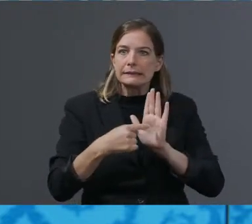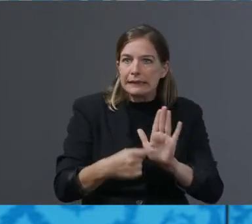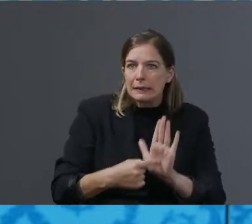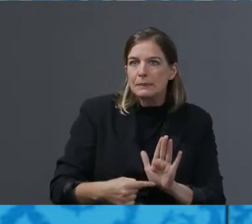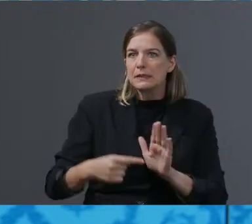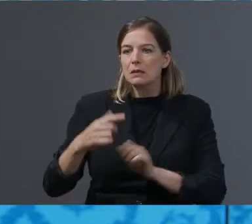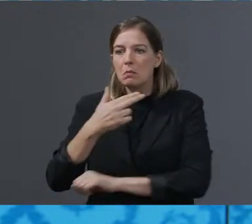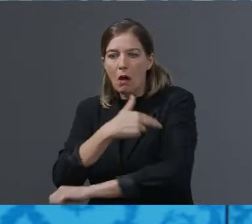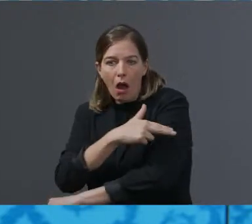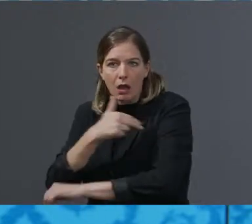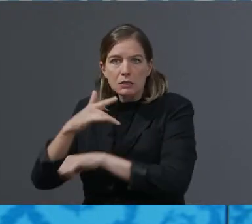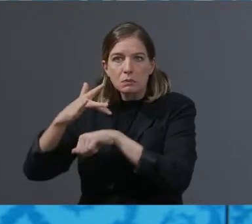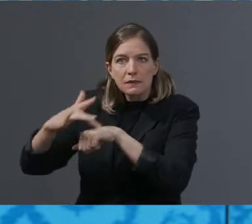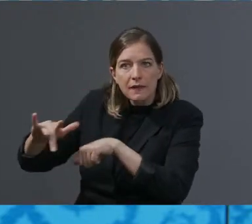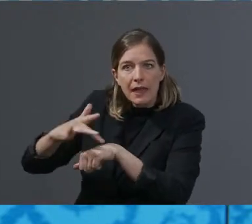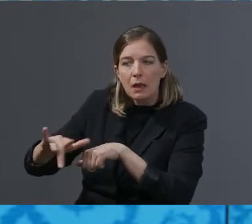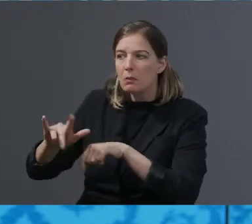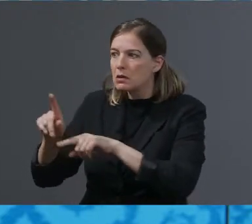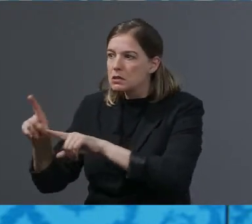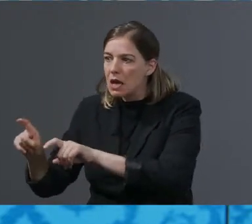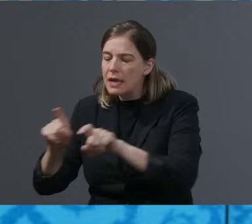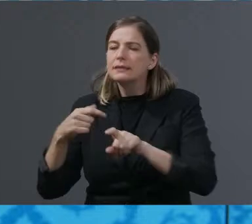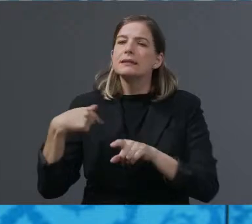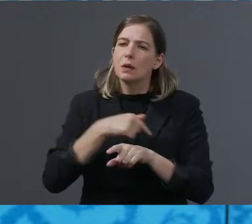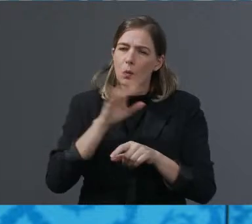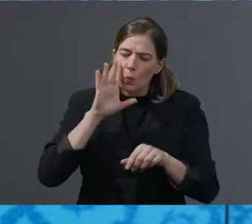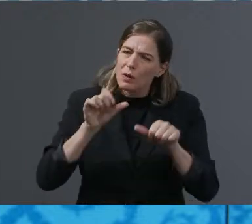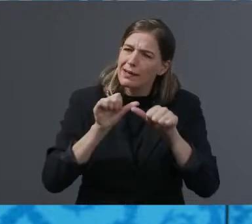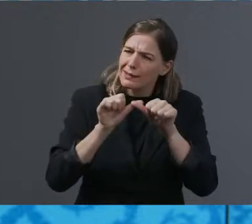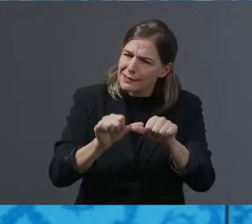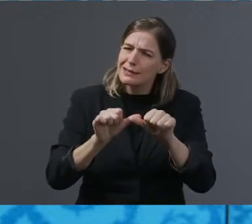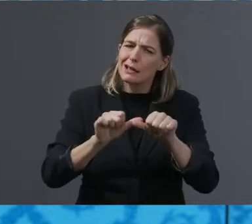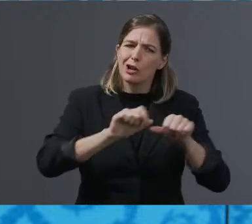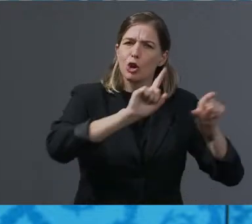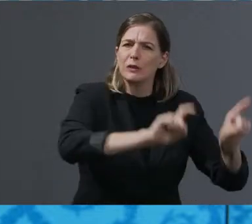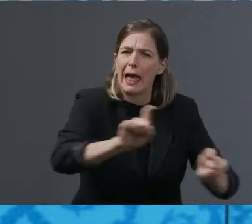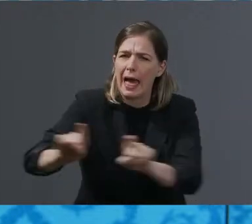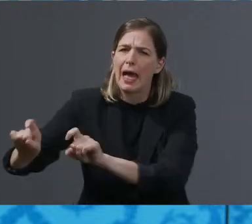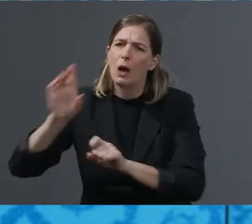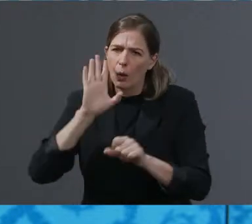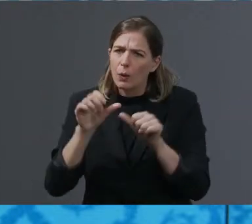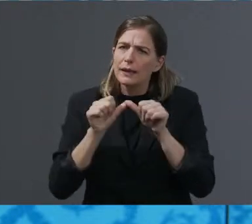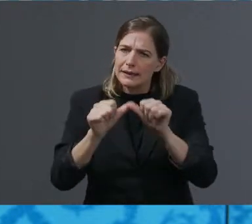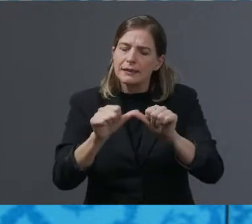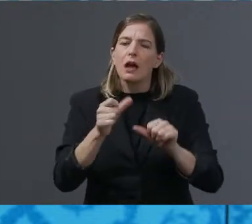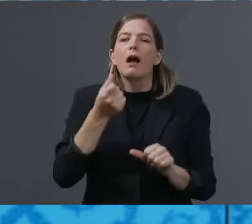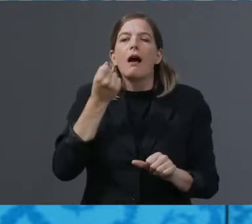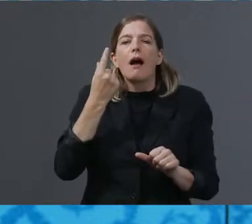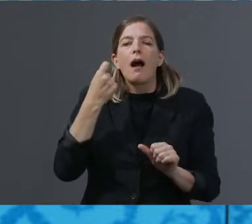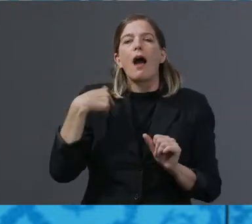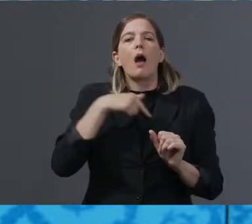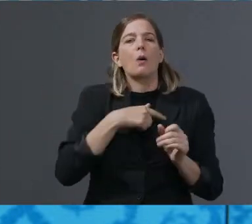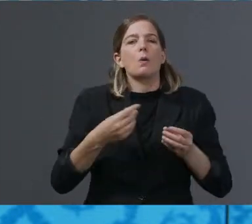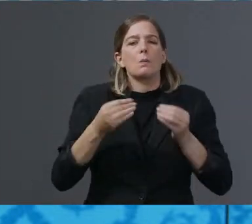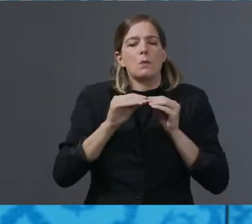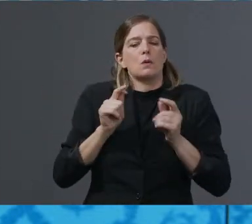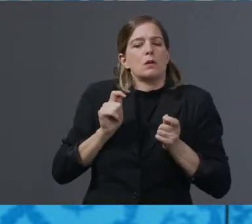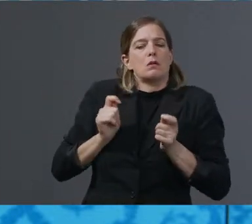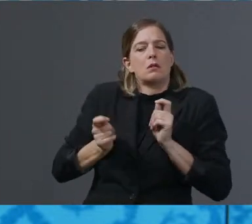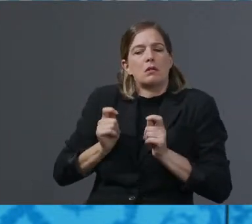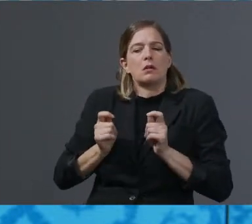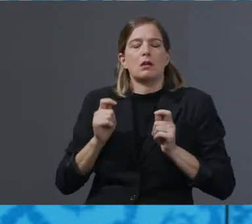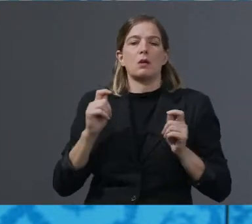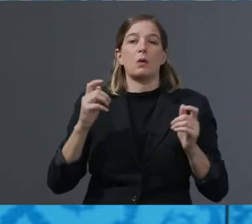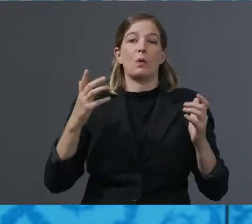continue to surge our testing. We are making some adjustments. The things that allowed us to get in that